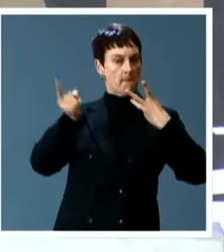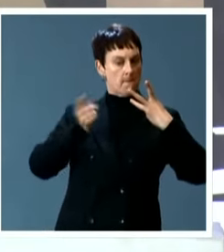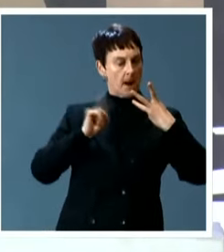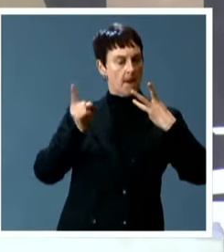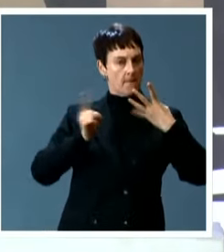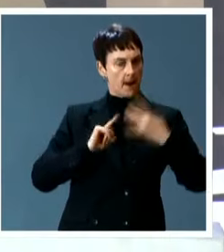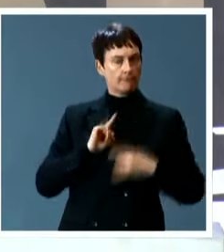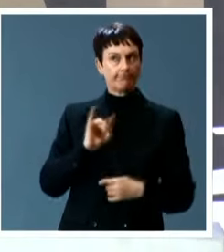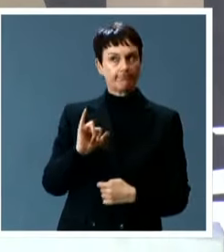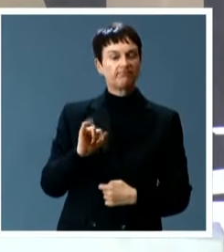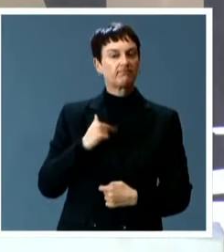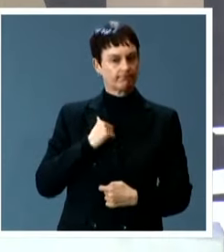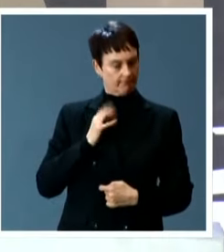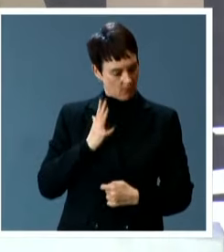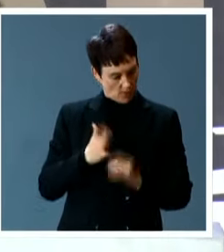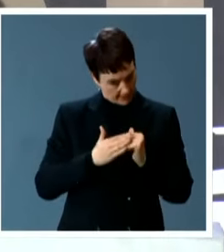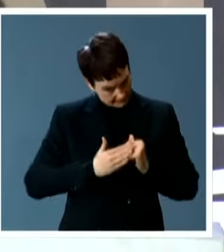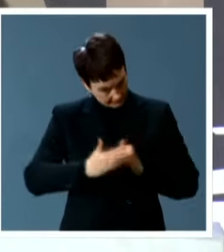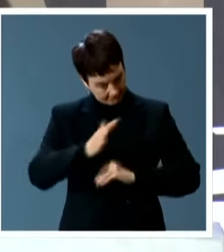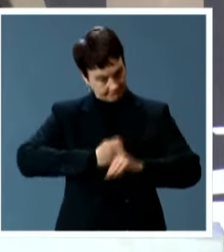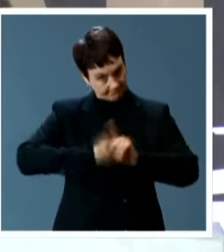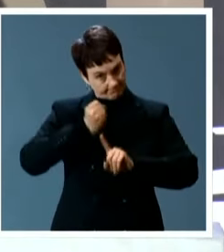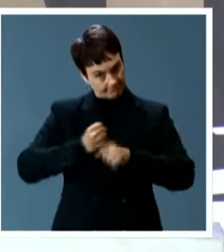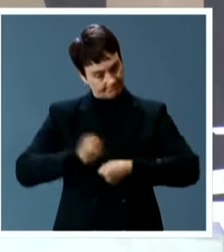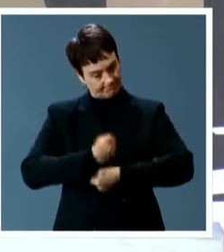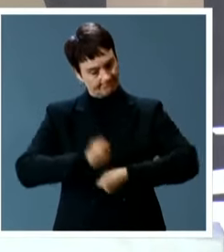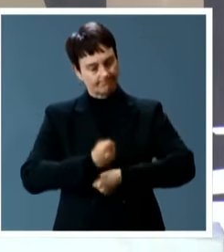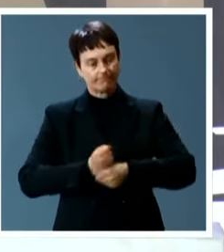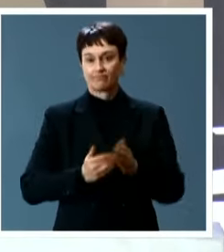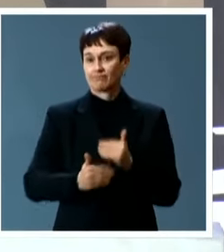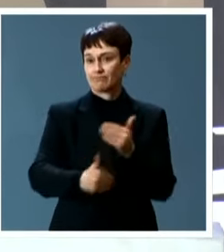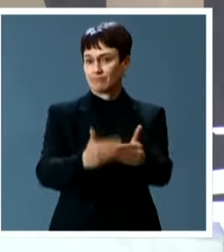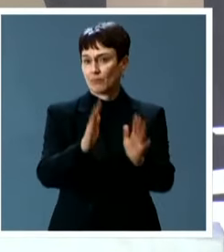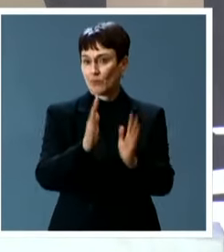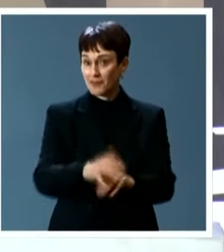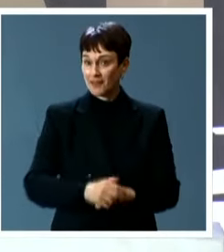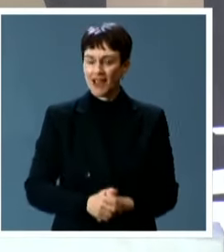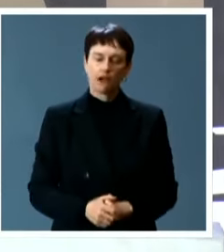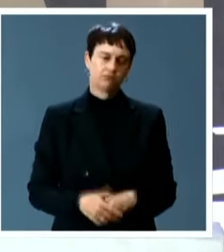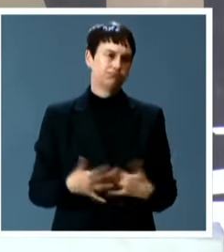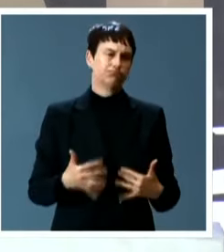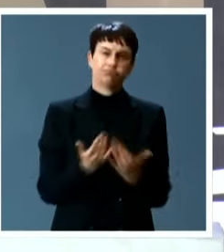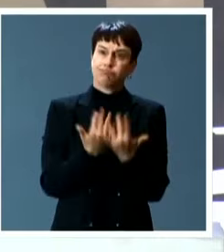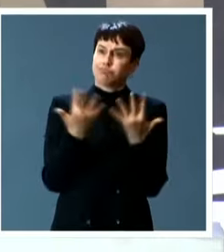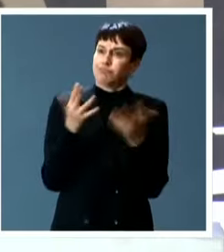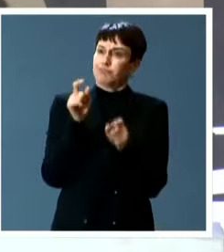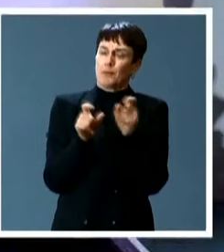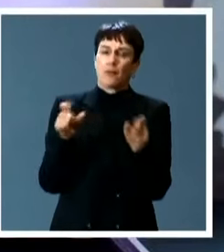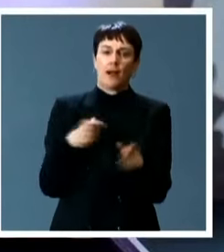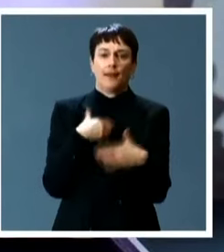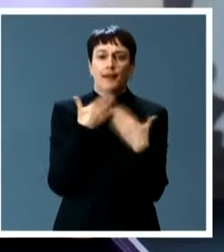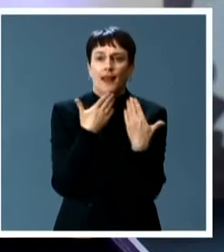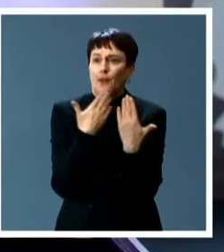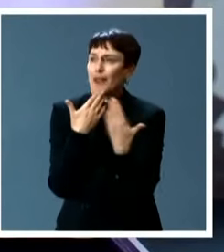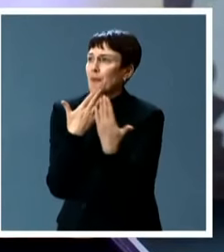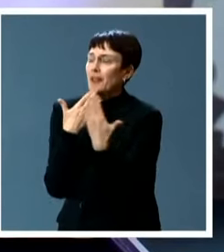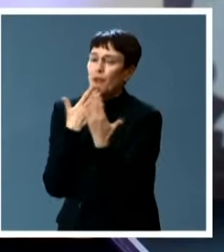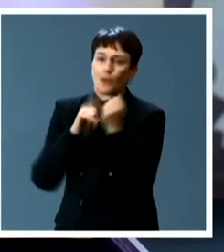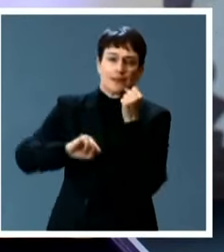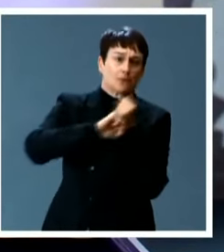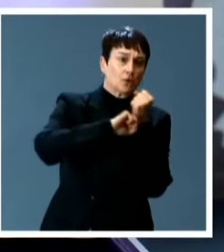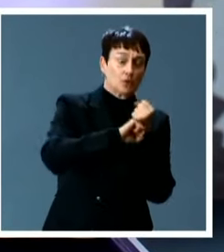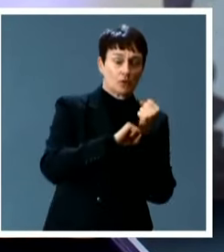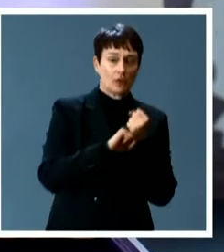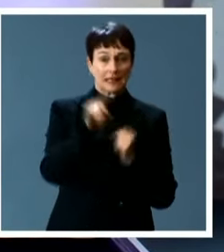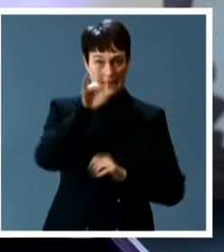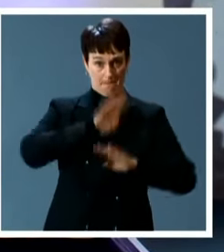advocacy work. There are so many people to thank for their support, so please bear with me. Let me thank